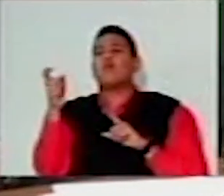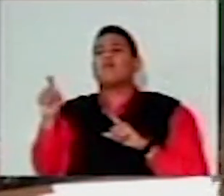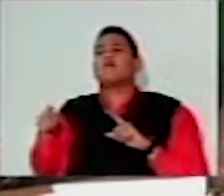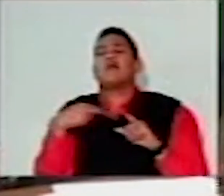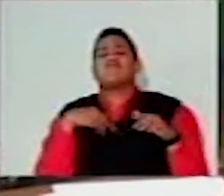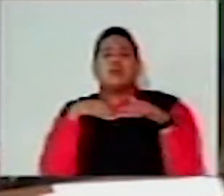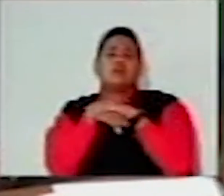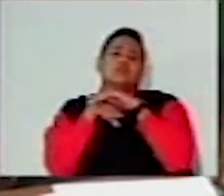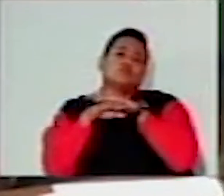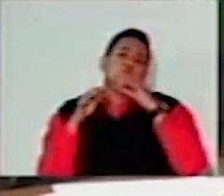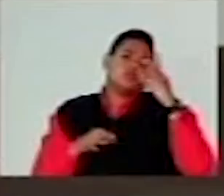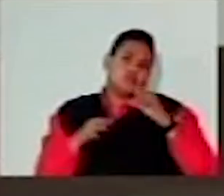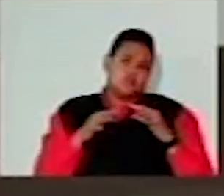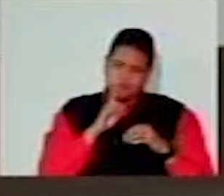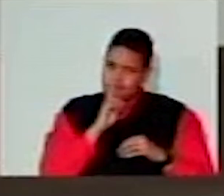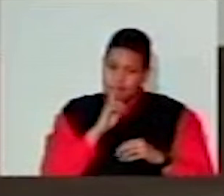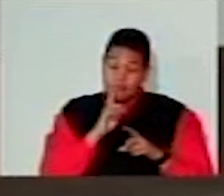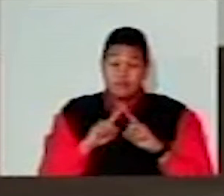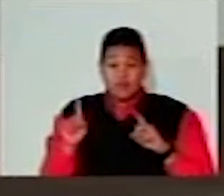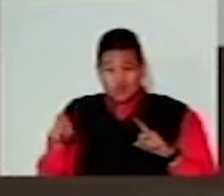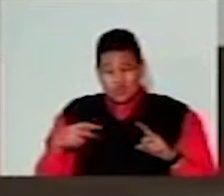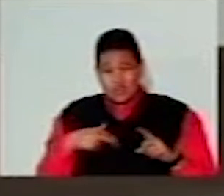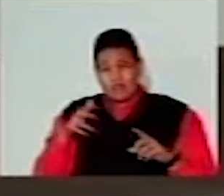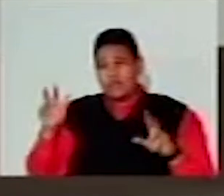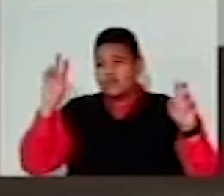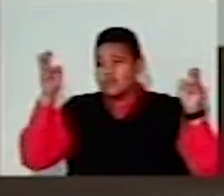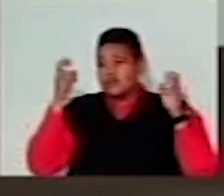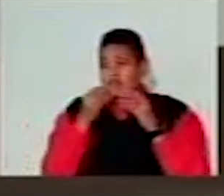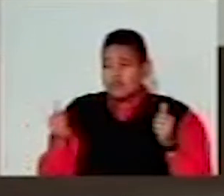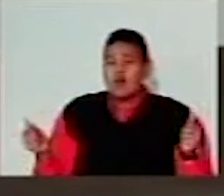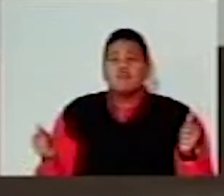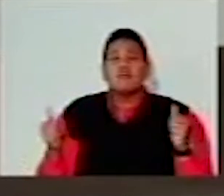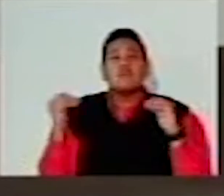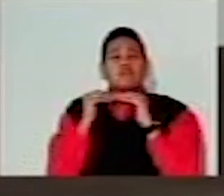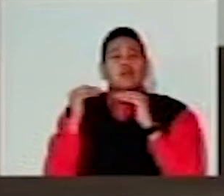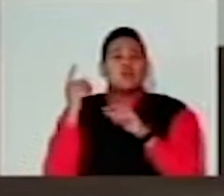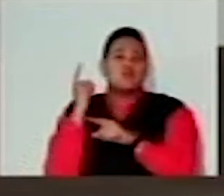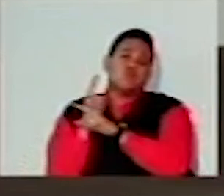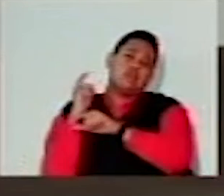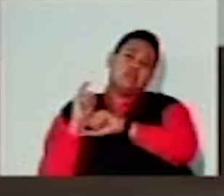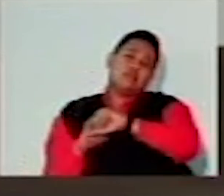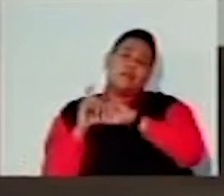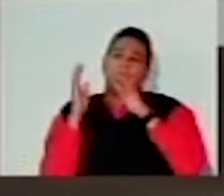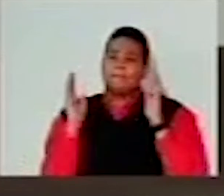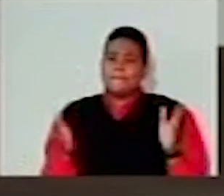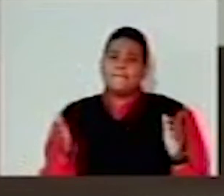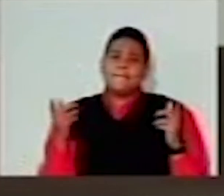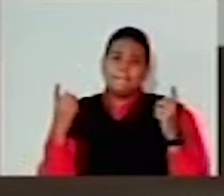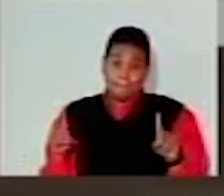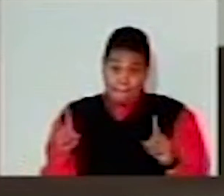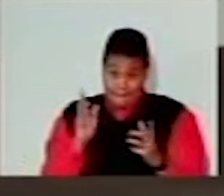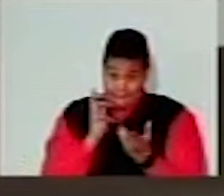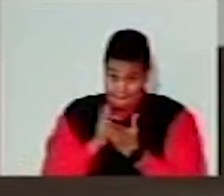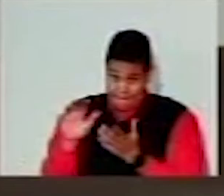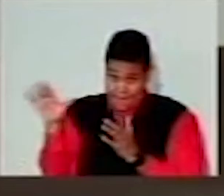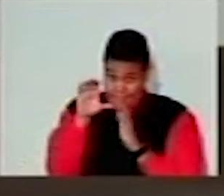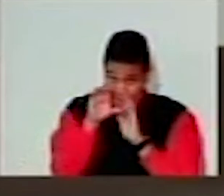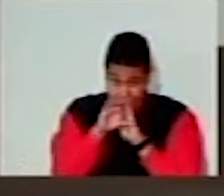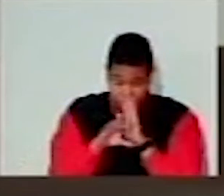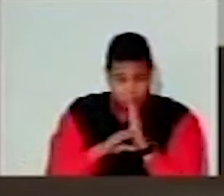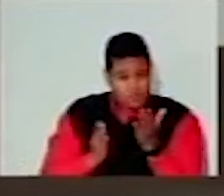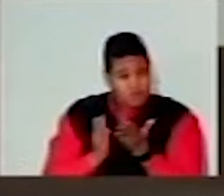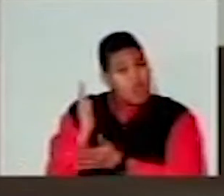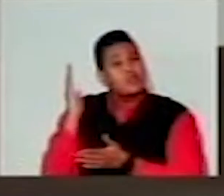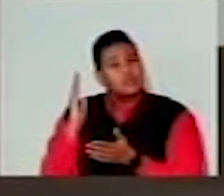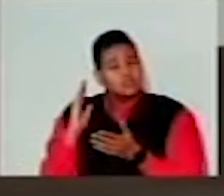have access to justice, but to have their matters resolved in a fair and timely manner in accordance with their constitutional